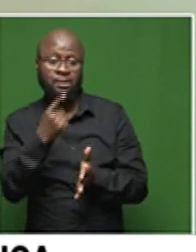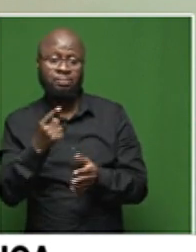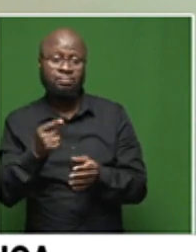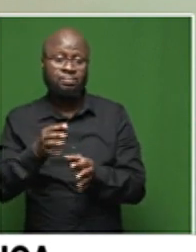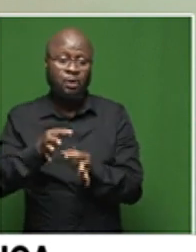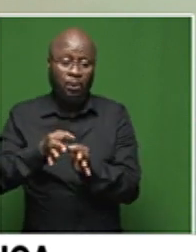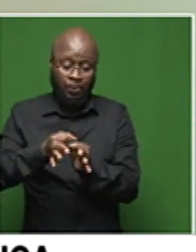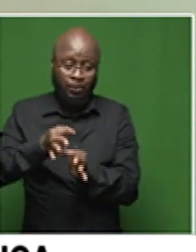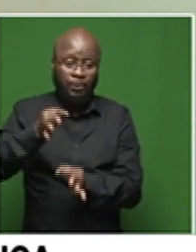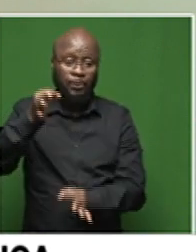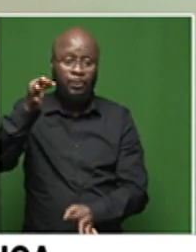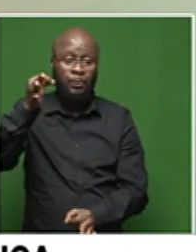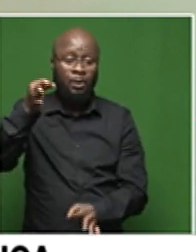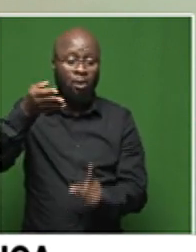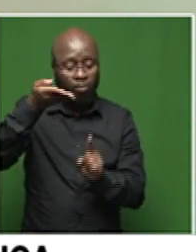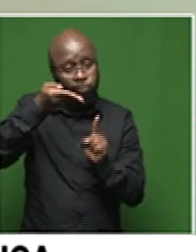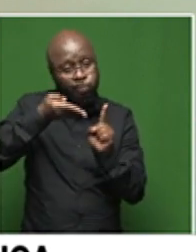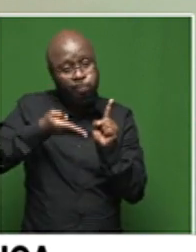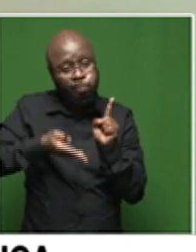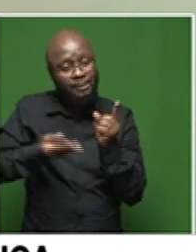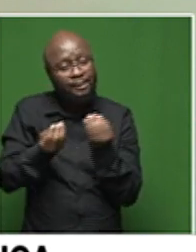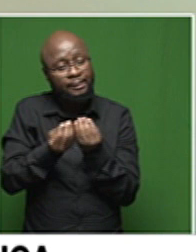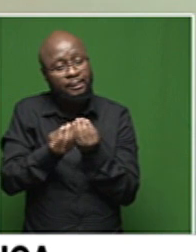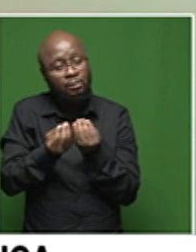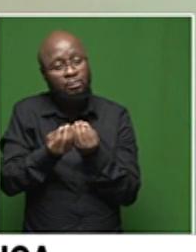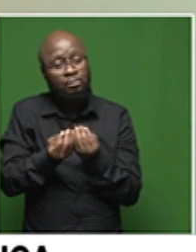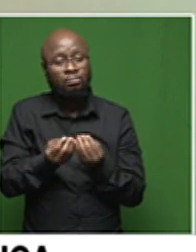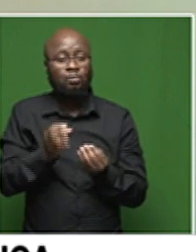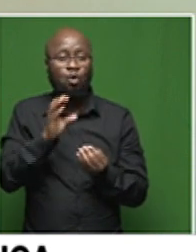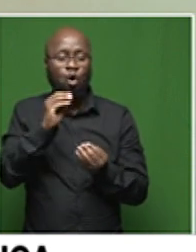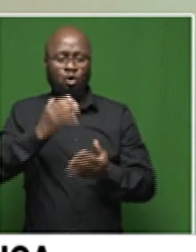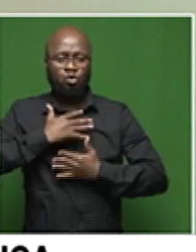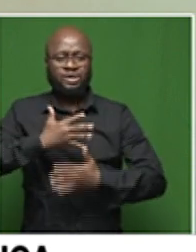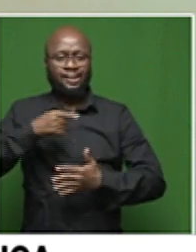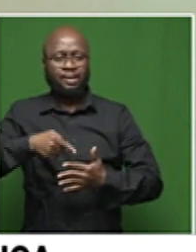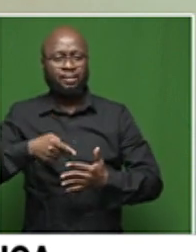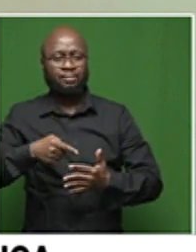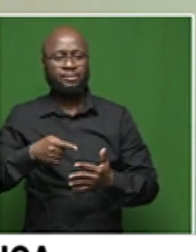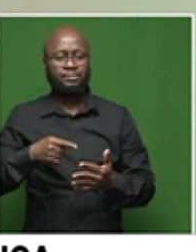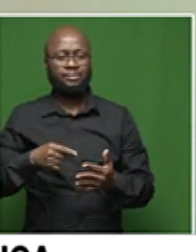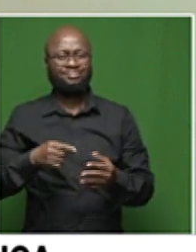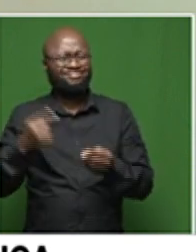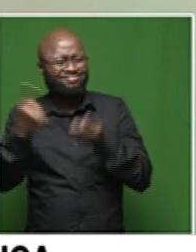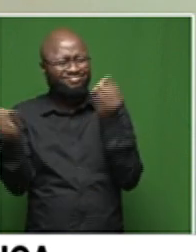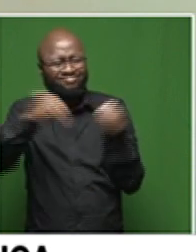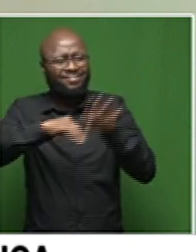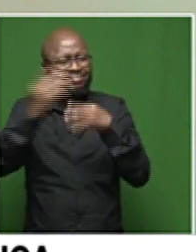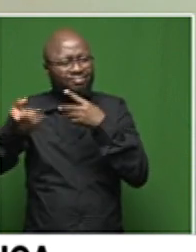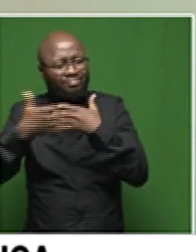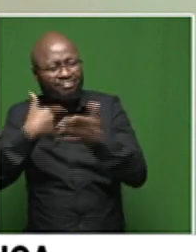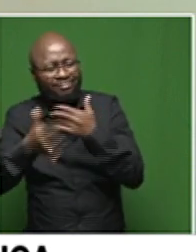AMA particles. So oxidizing agent and nicotine, which is dangerously damage your